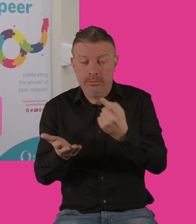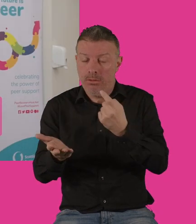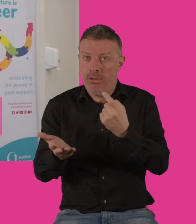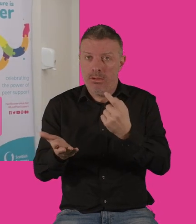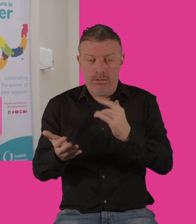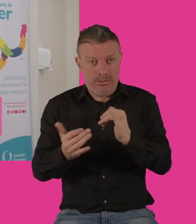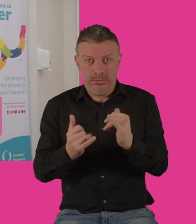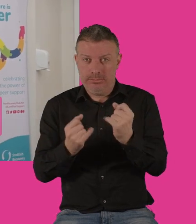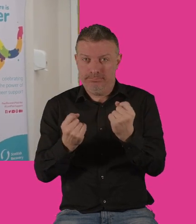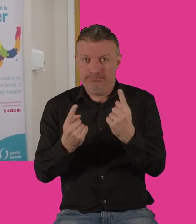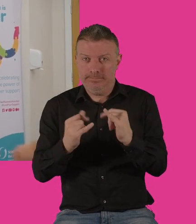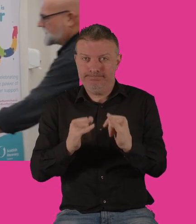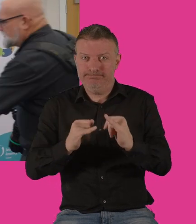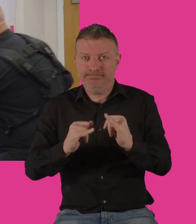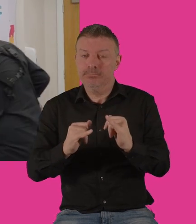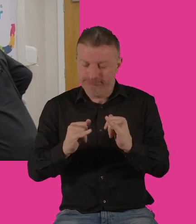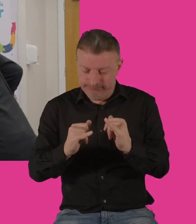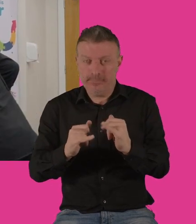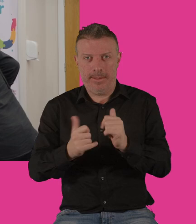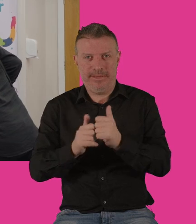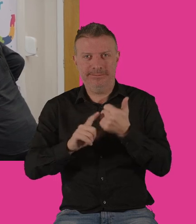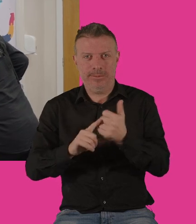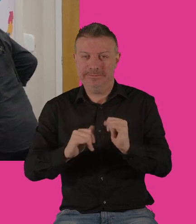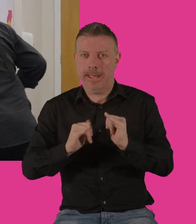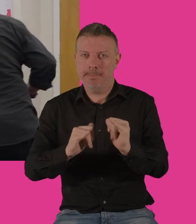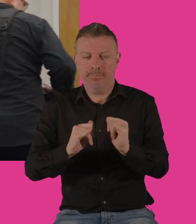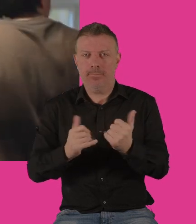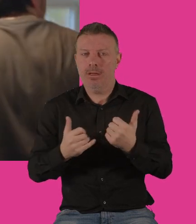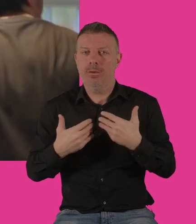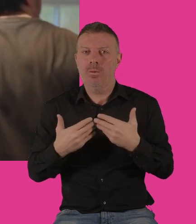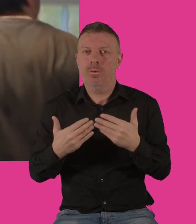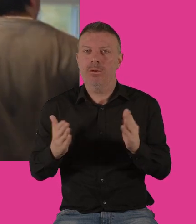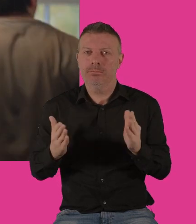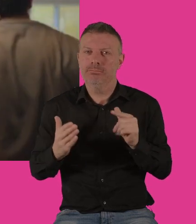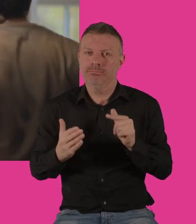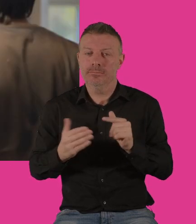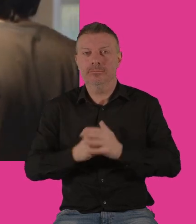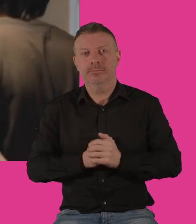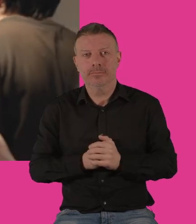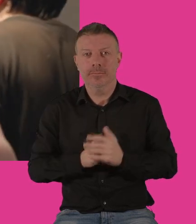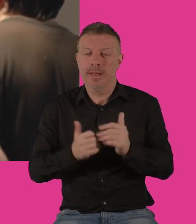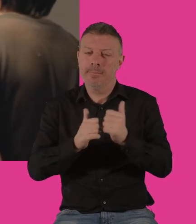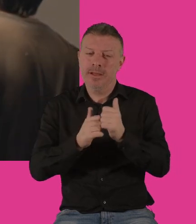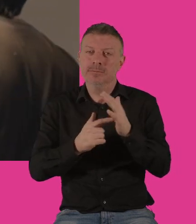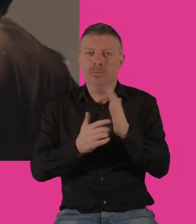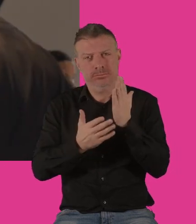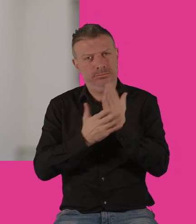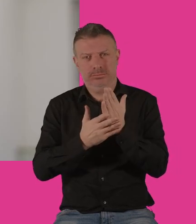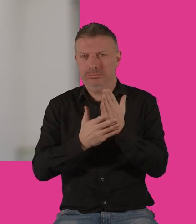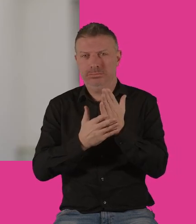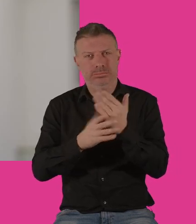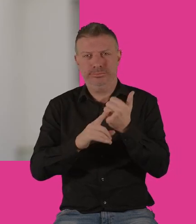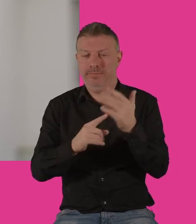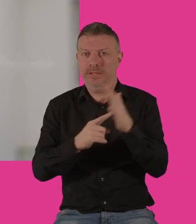real trauma-informed approach that you often get with peer support. Peer support is vital in